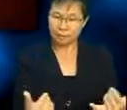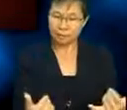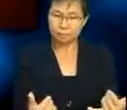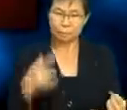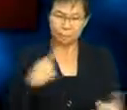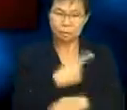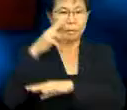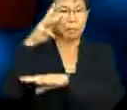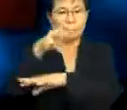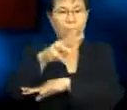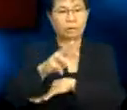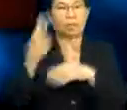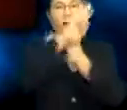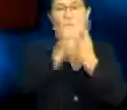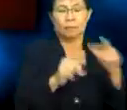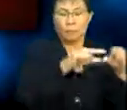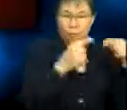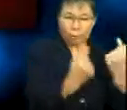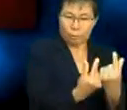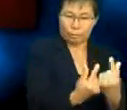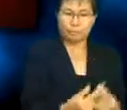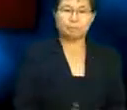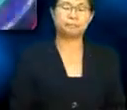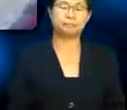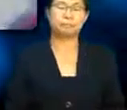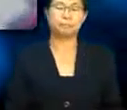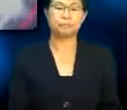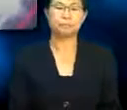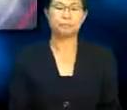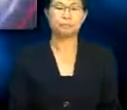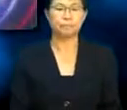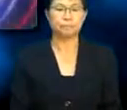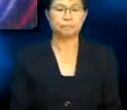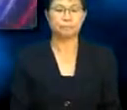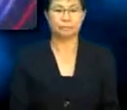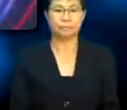Okay, now we will look at blood groups.